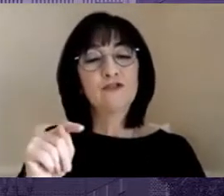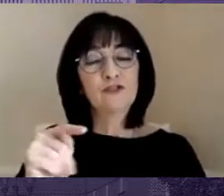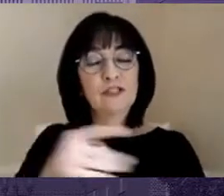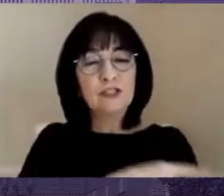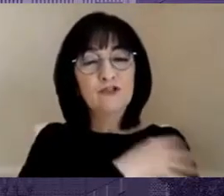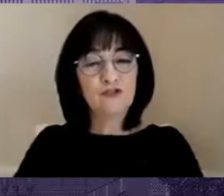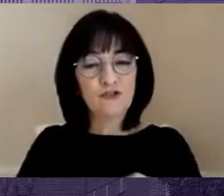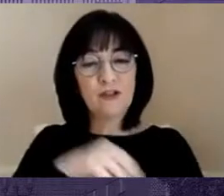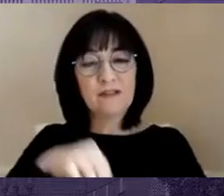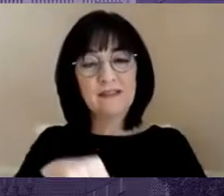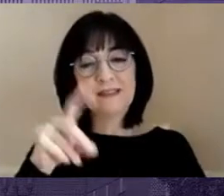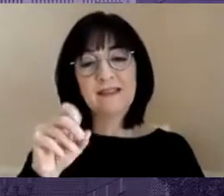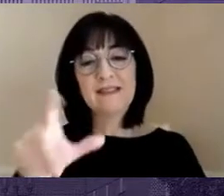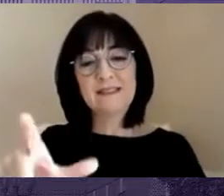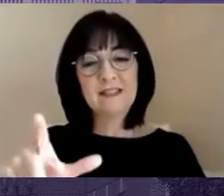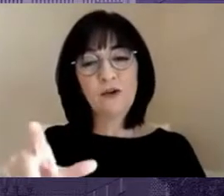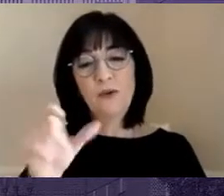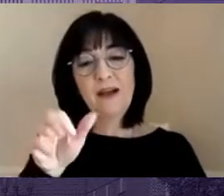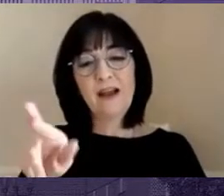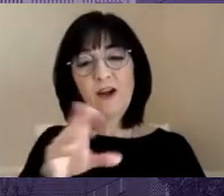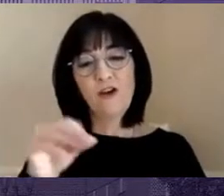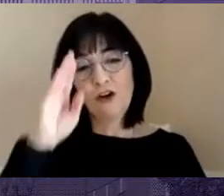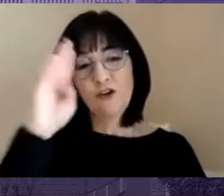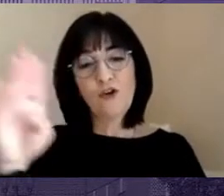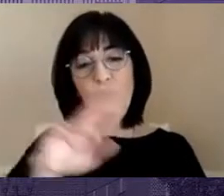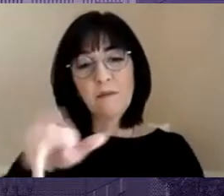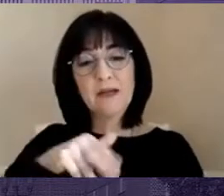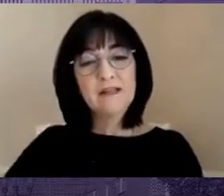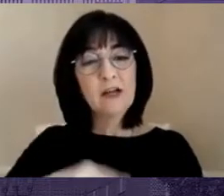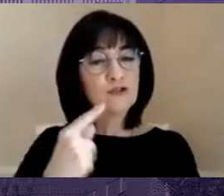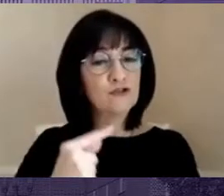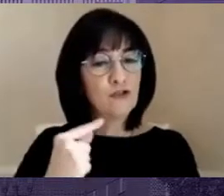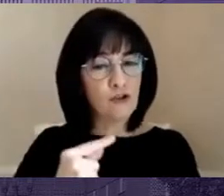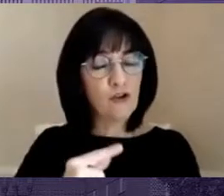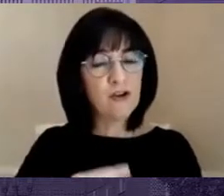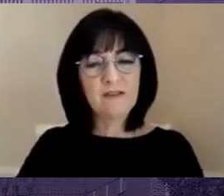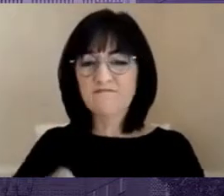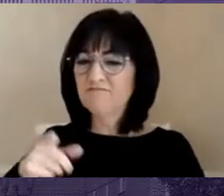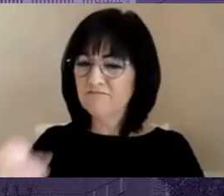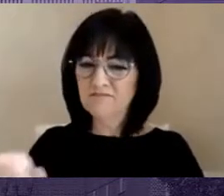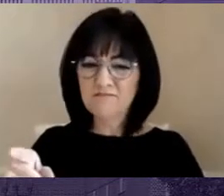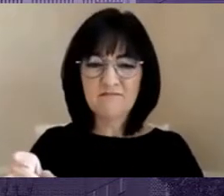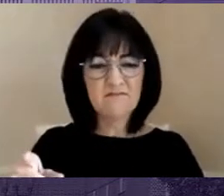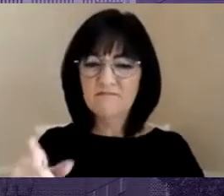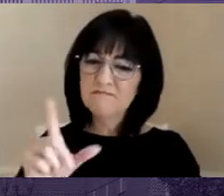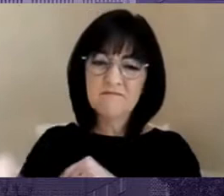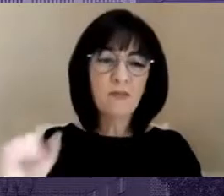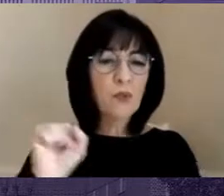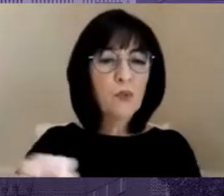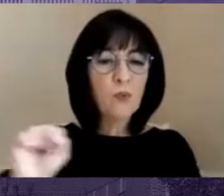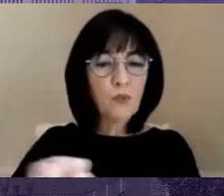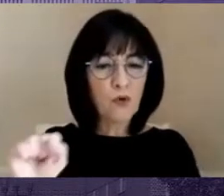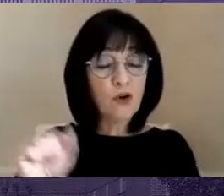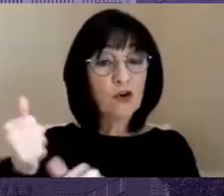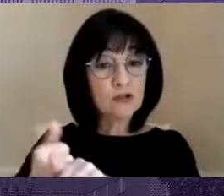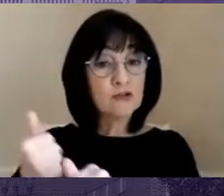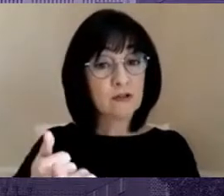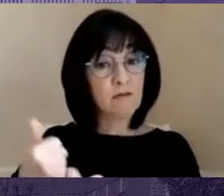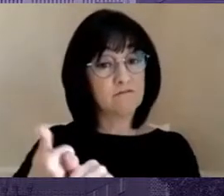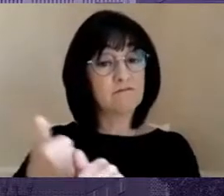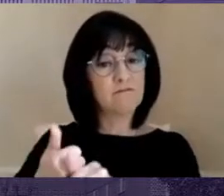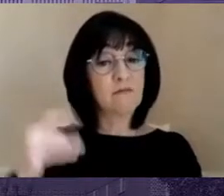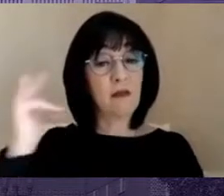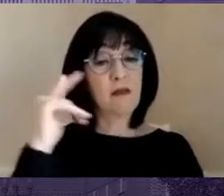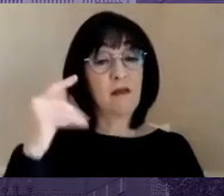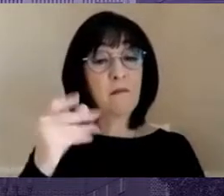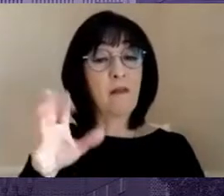Delaware Air and Army National Guard. She was a trailblazer herself as a pilot, and she